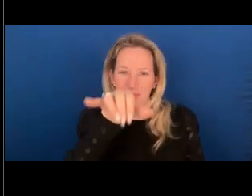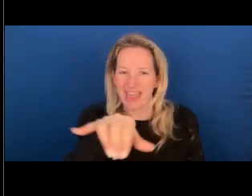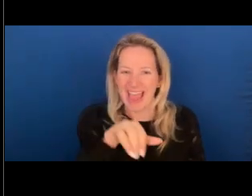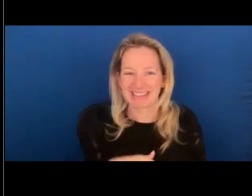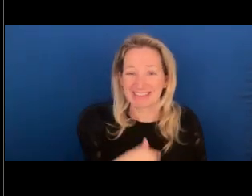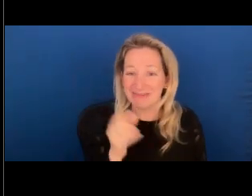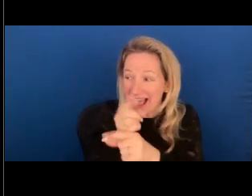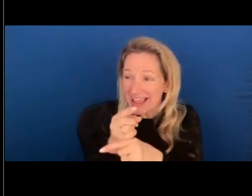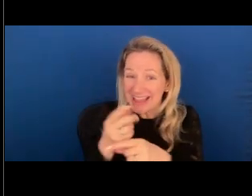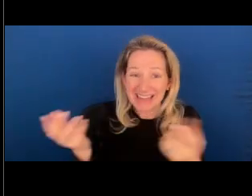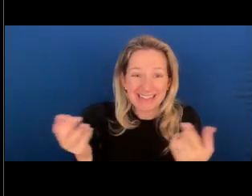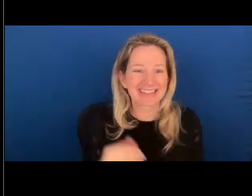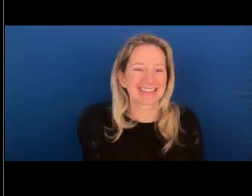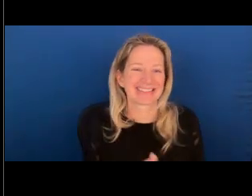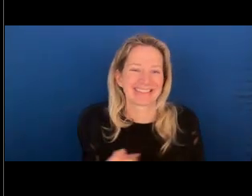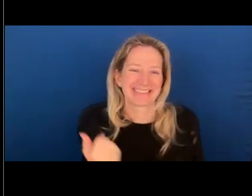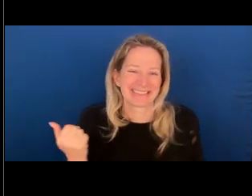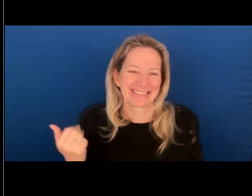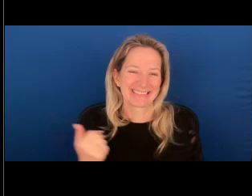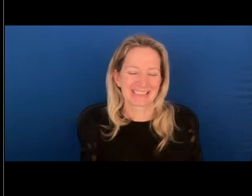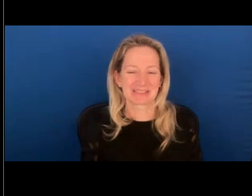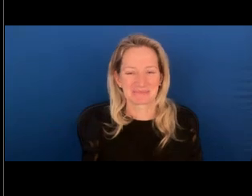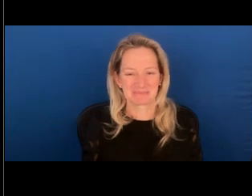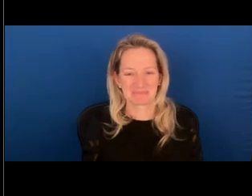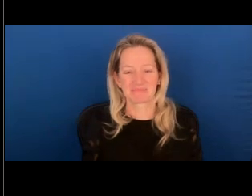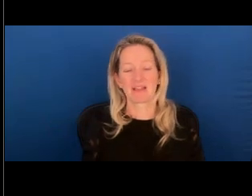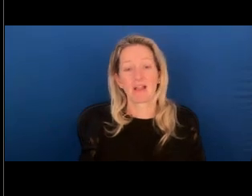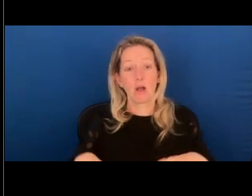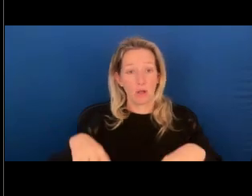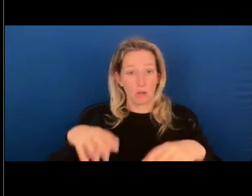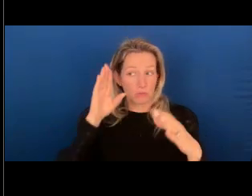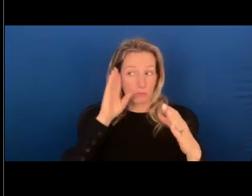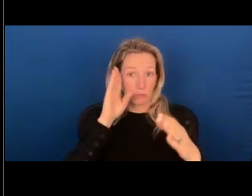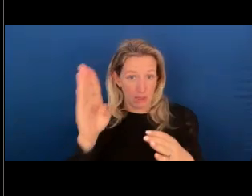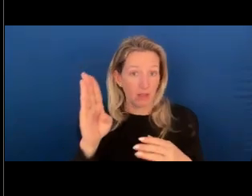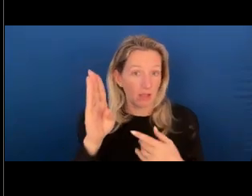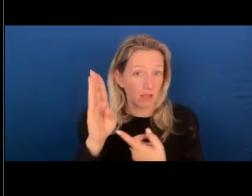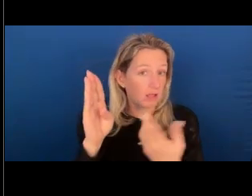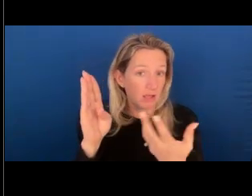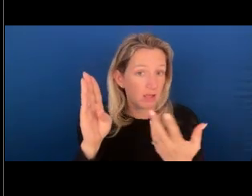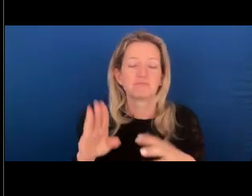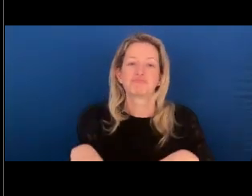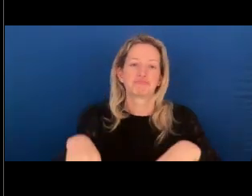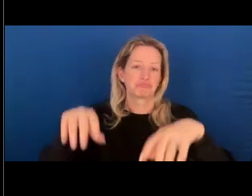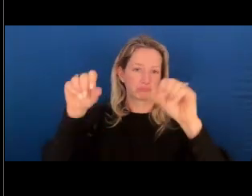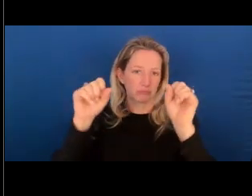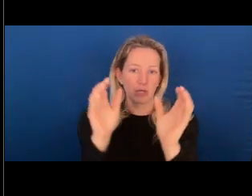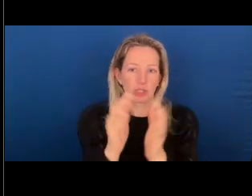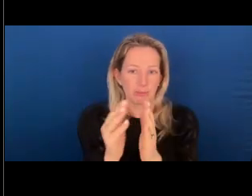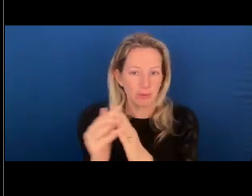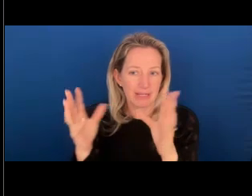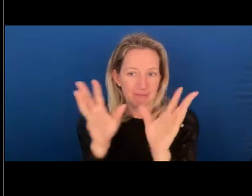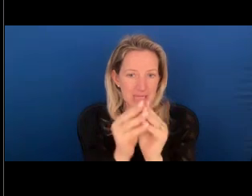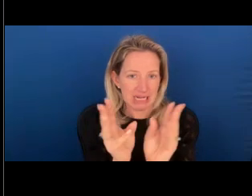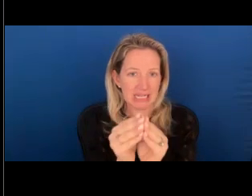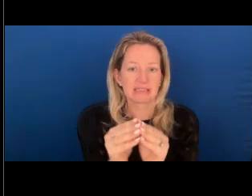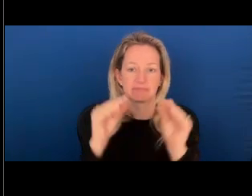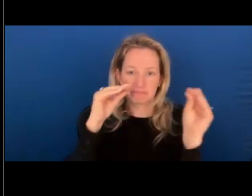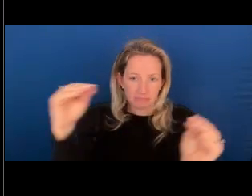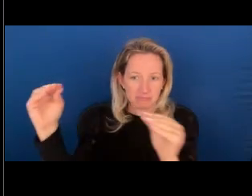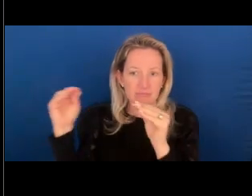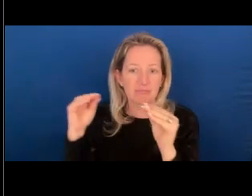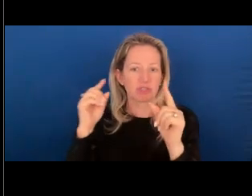Right? So whole community meetings to educate target communities on the environmental and ecological issues of microplastics. Now, that's